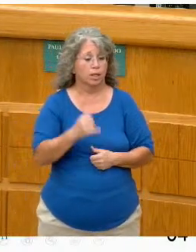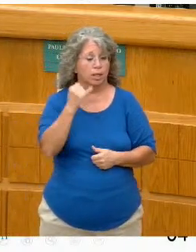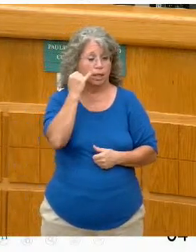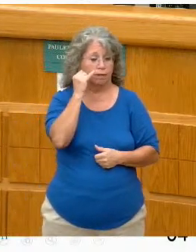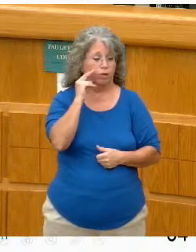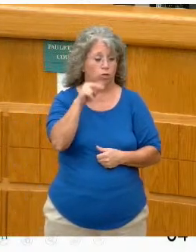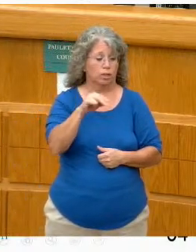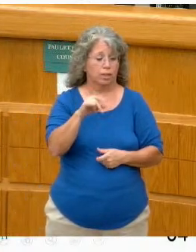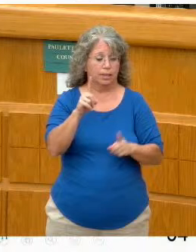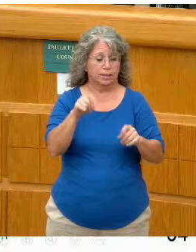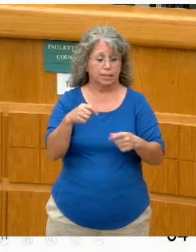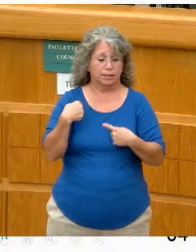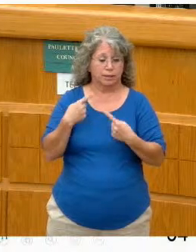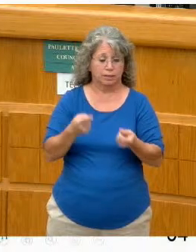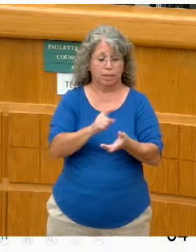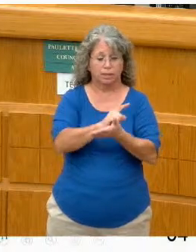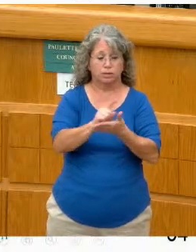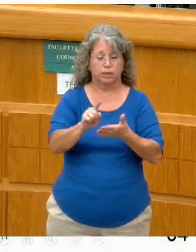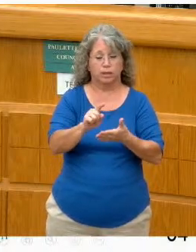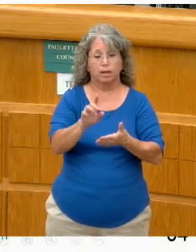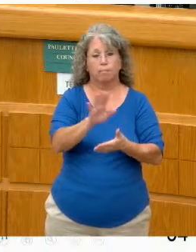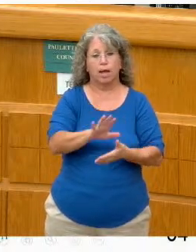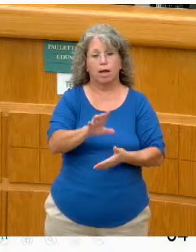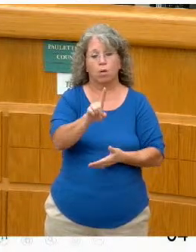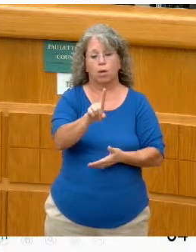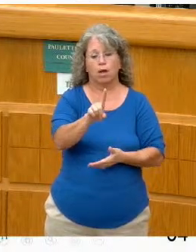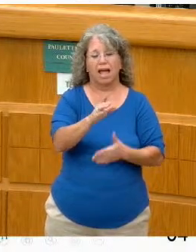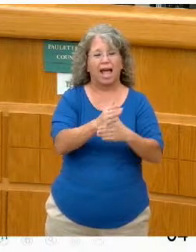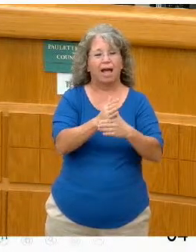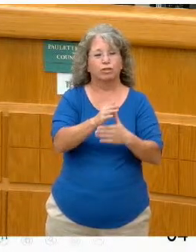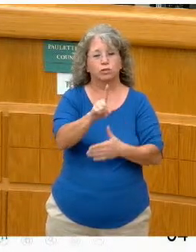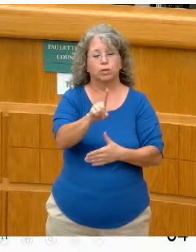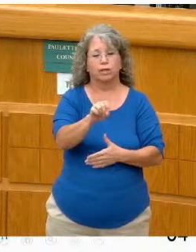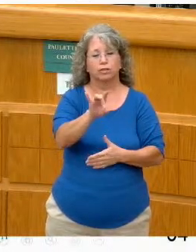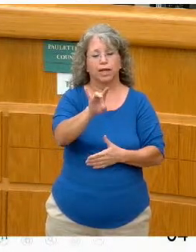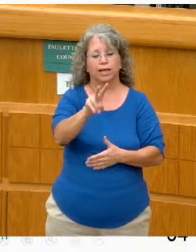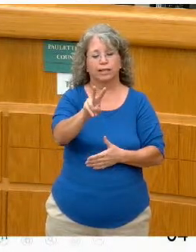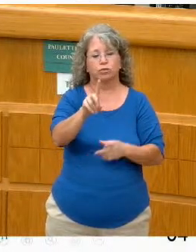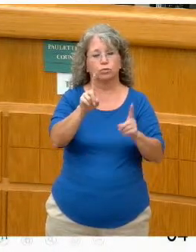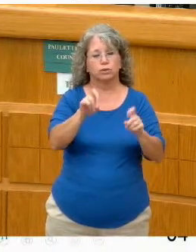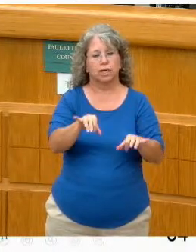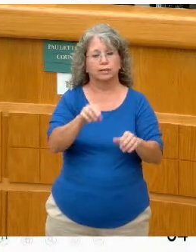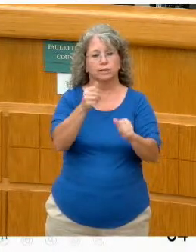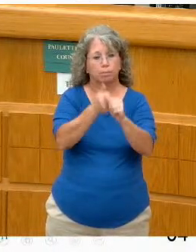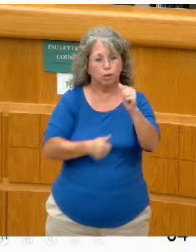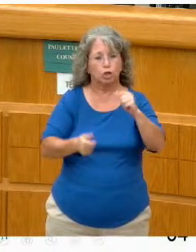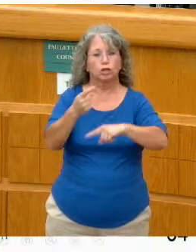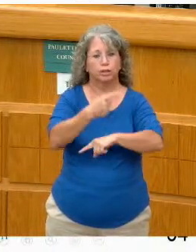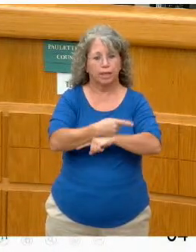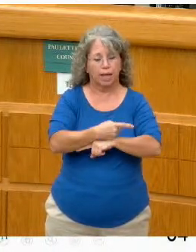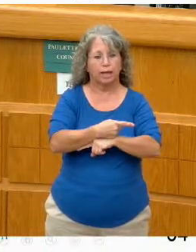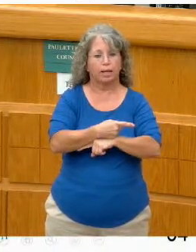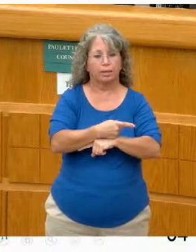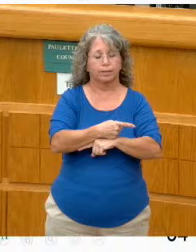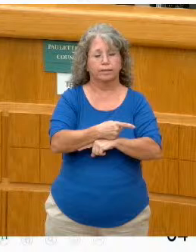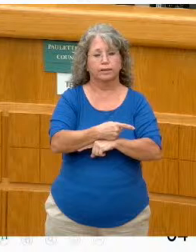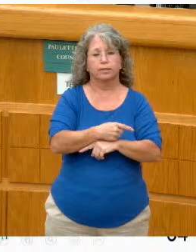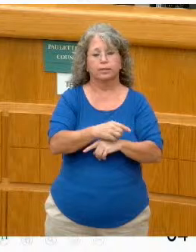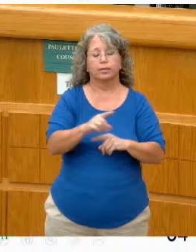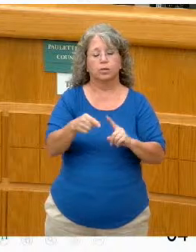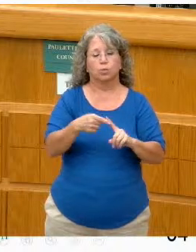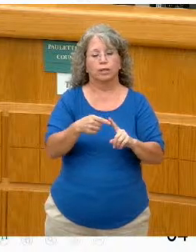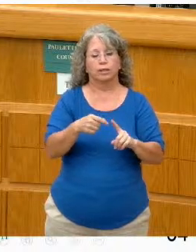approximately 182 tests done per day on average when the tests are getting done by the mobile testing